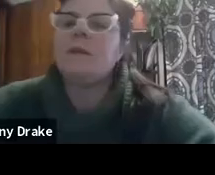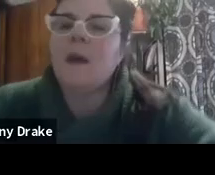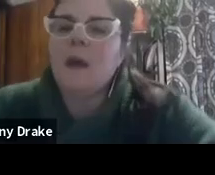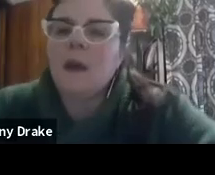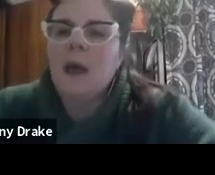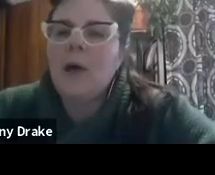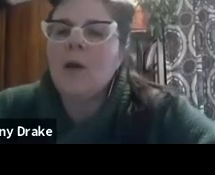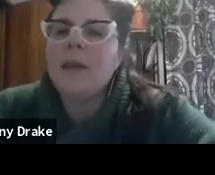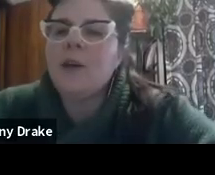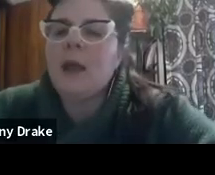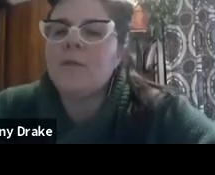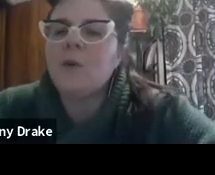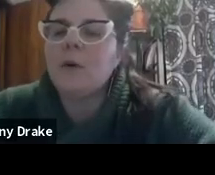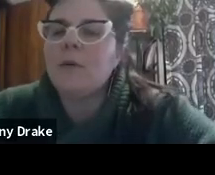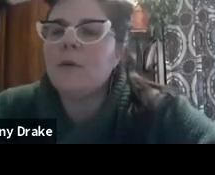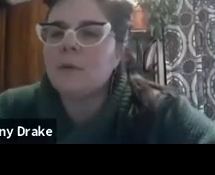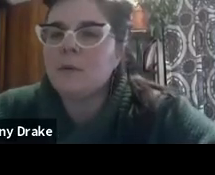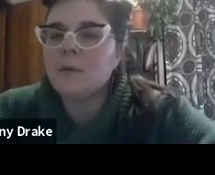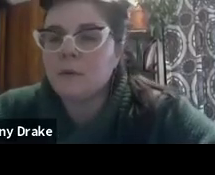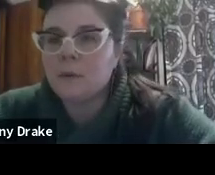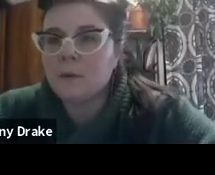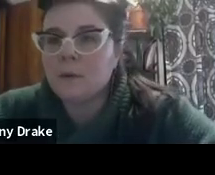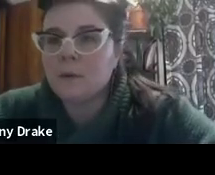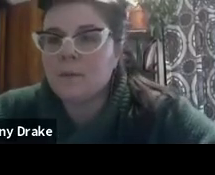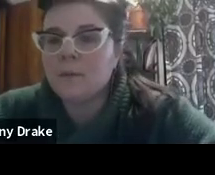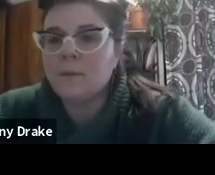What is the, how come they don't have doors?